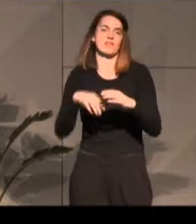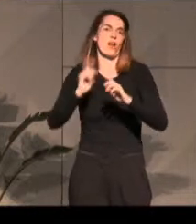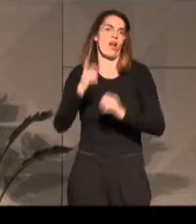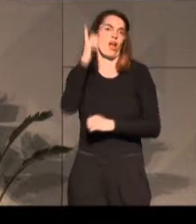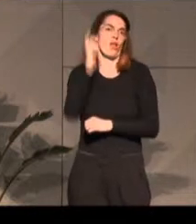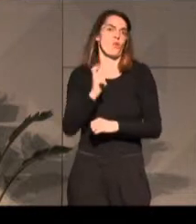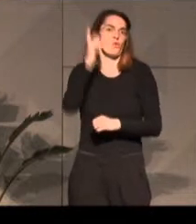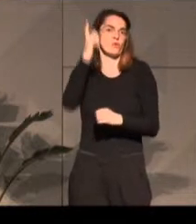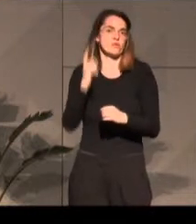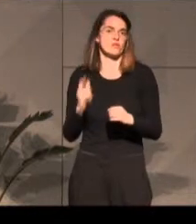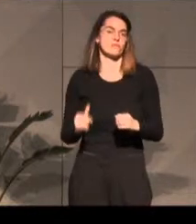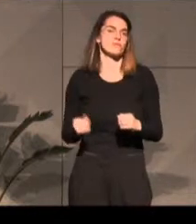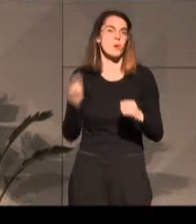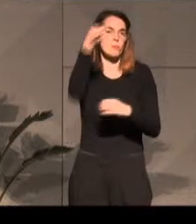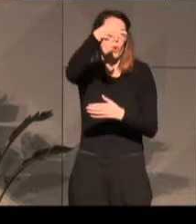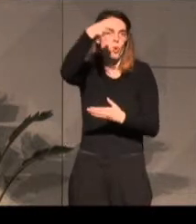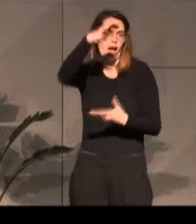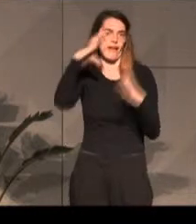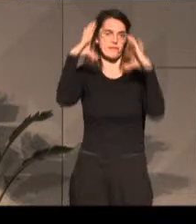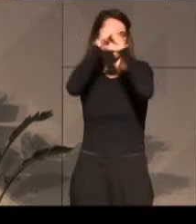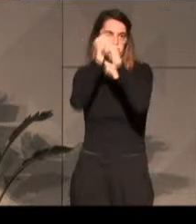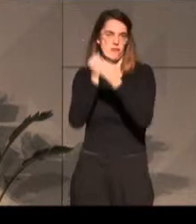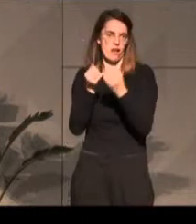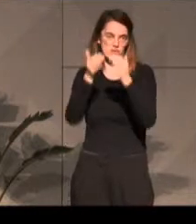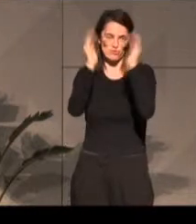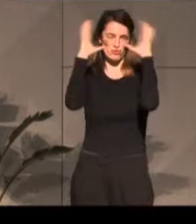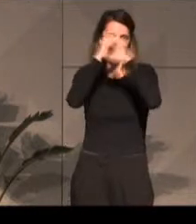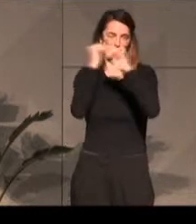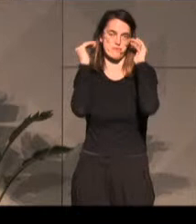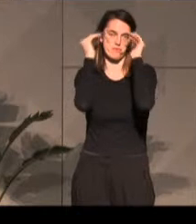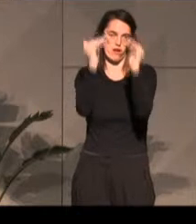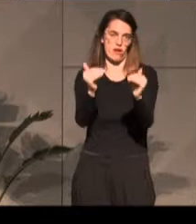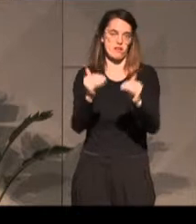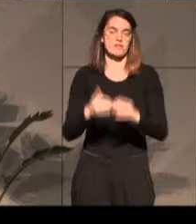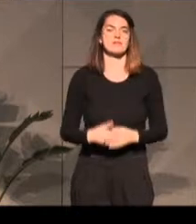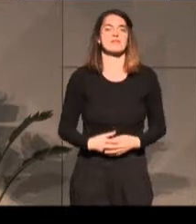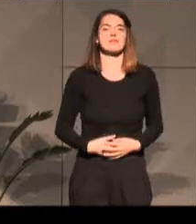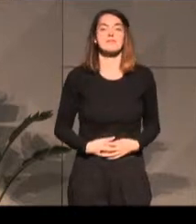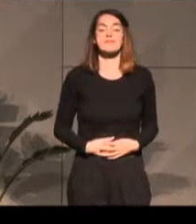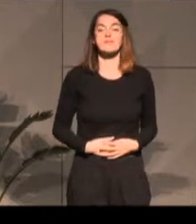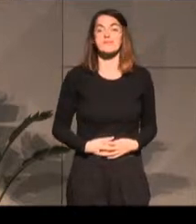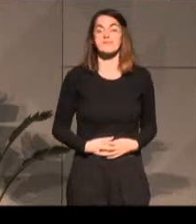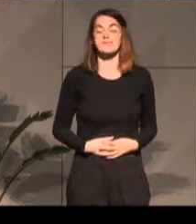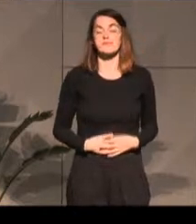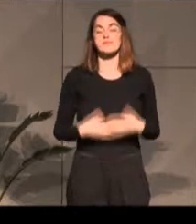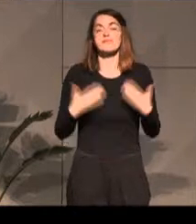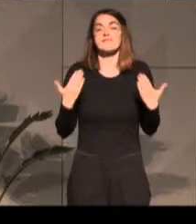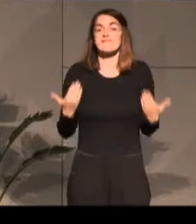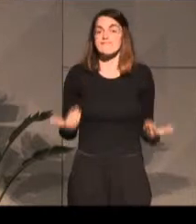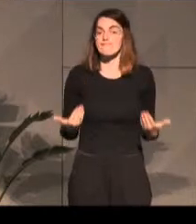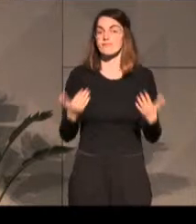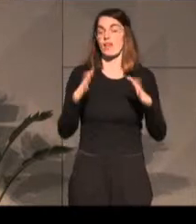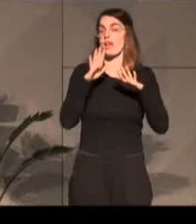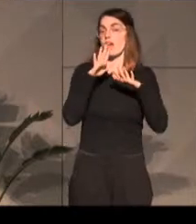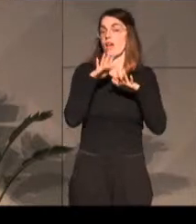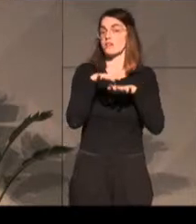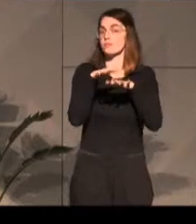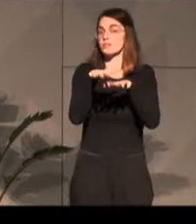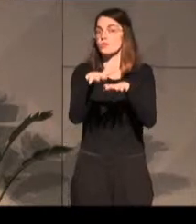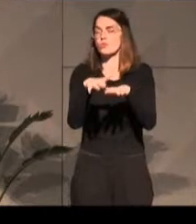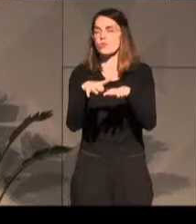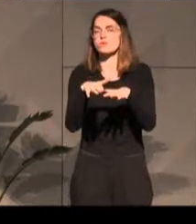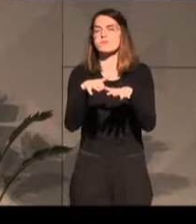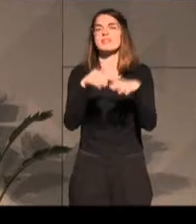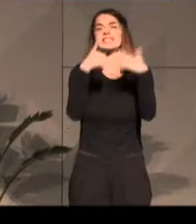polar night starts again. This is the variation of light there. During the